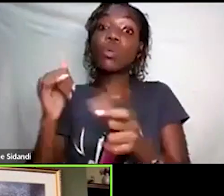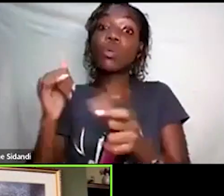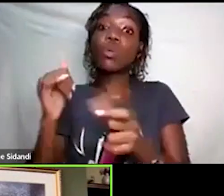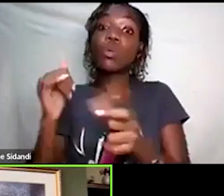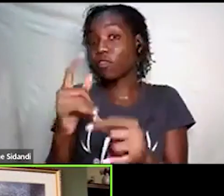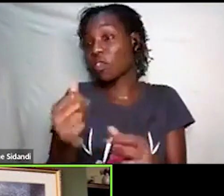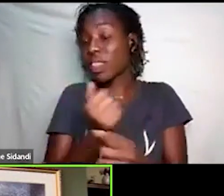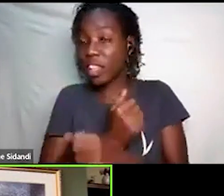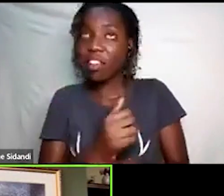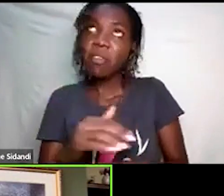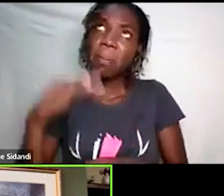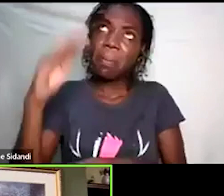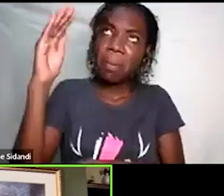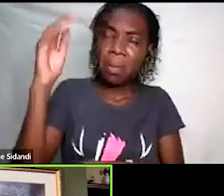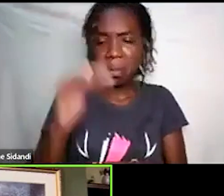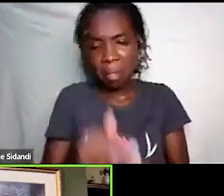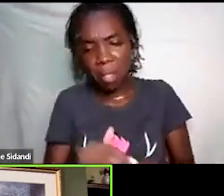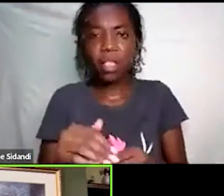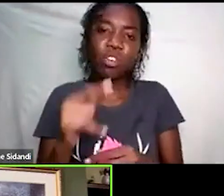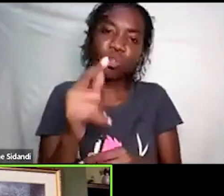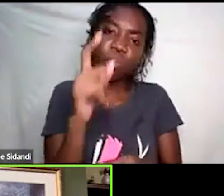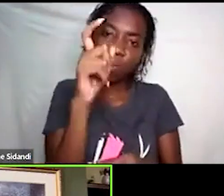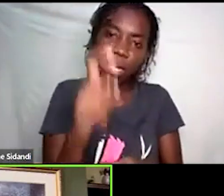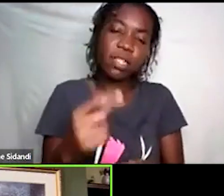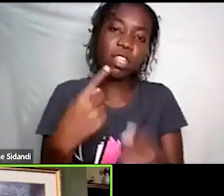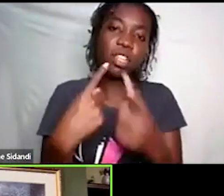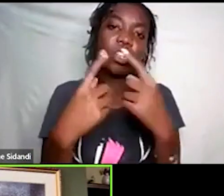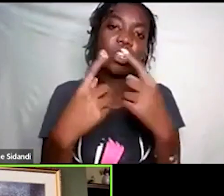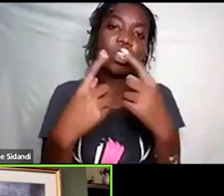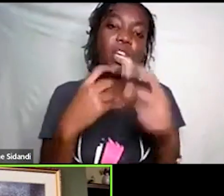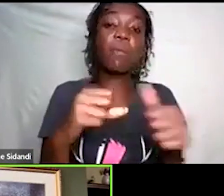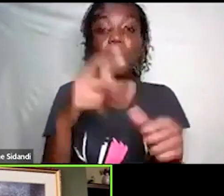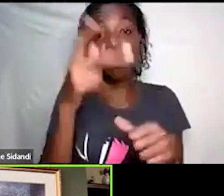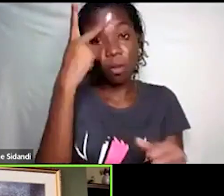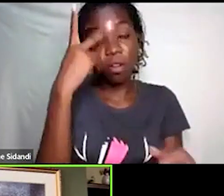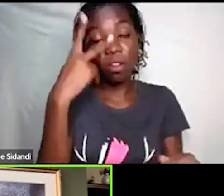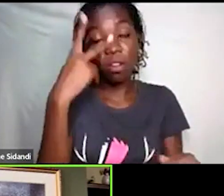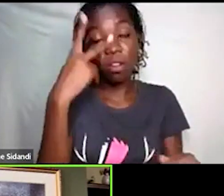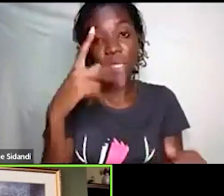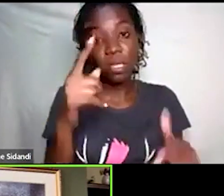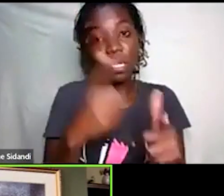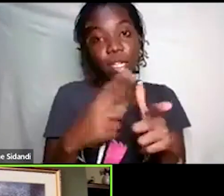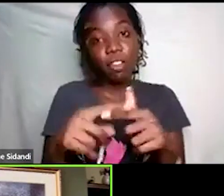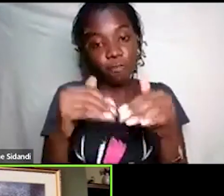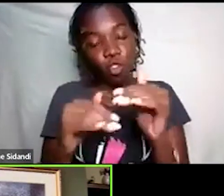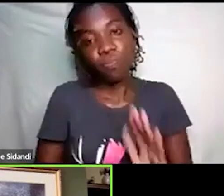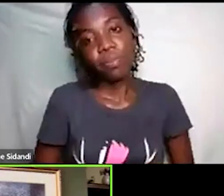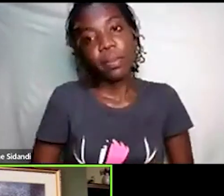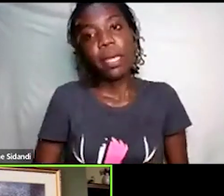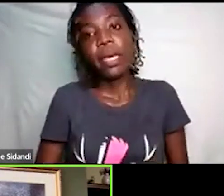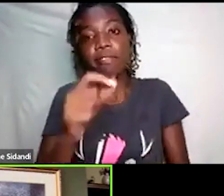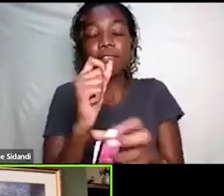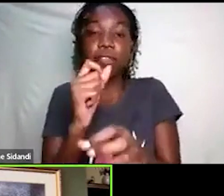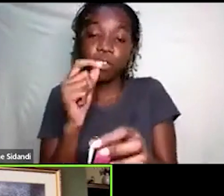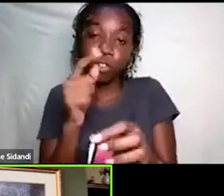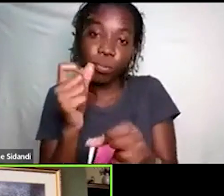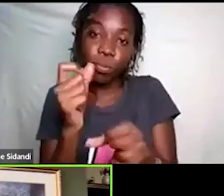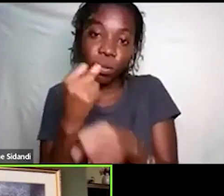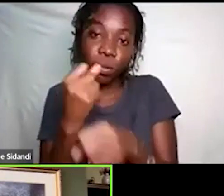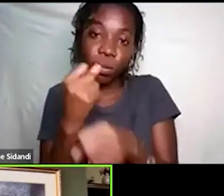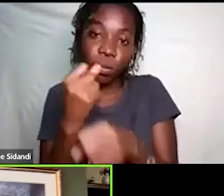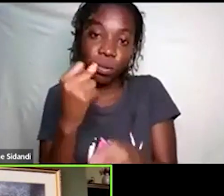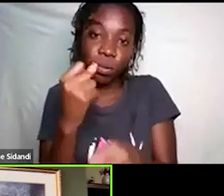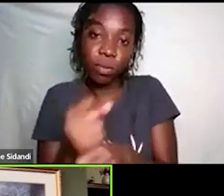anything, consult the policies, follow them. If you can't work in the same department with your spouse, go